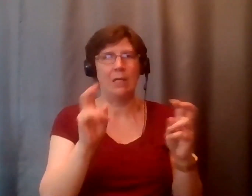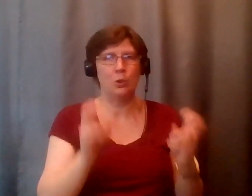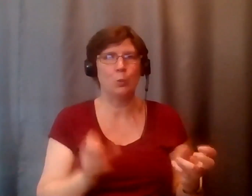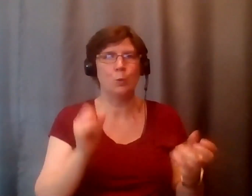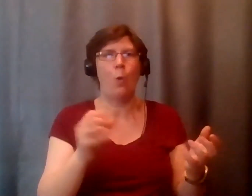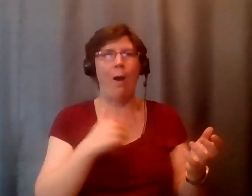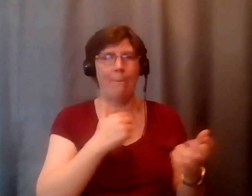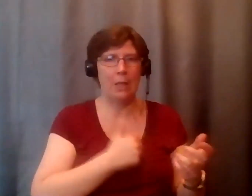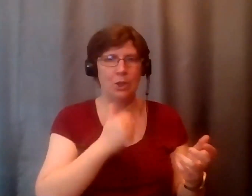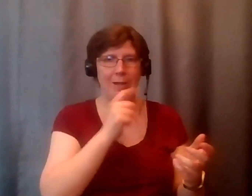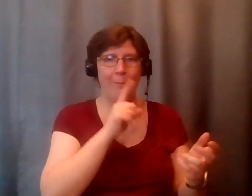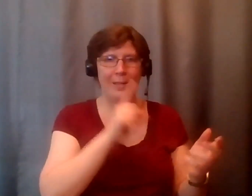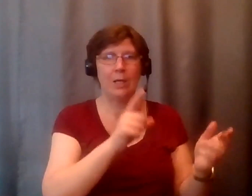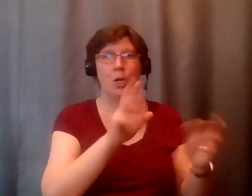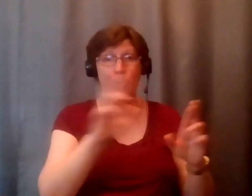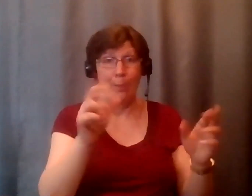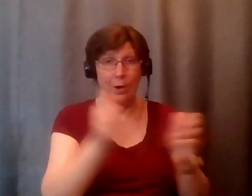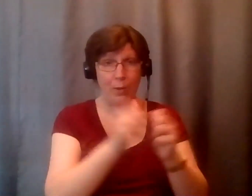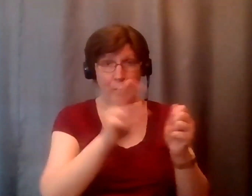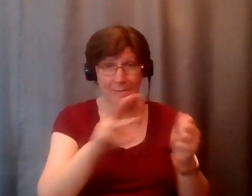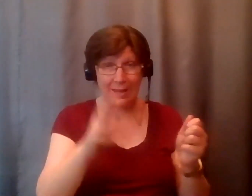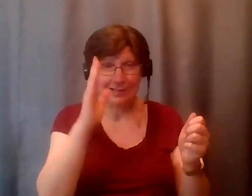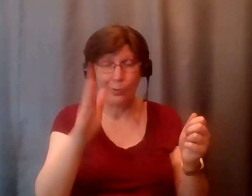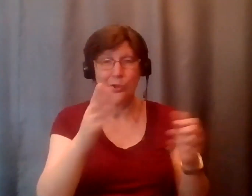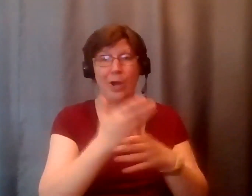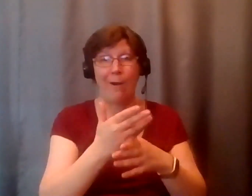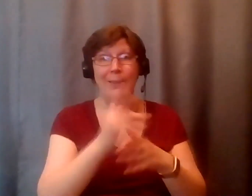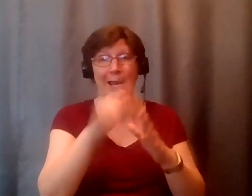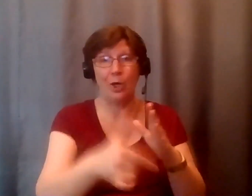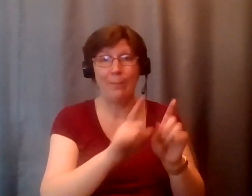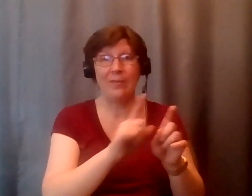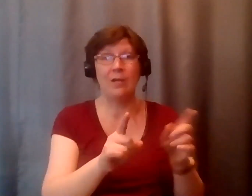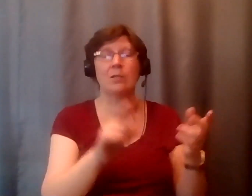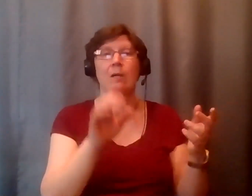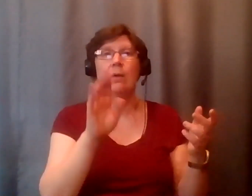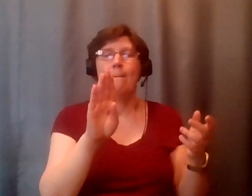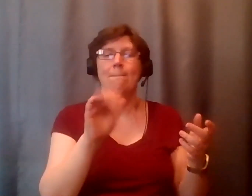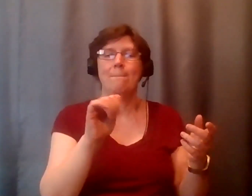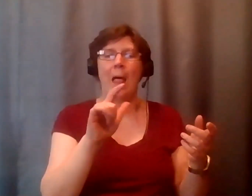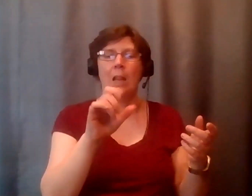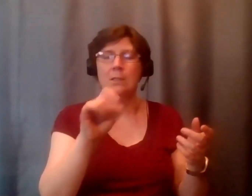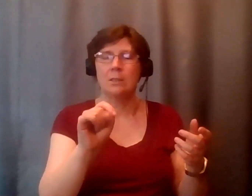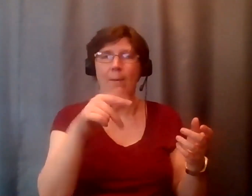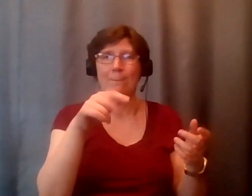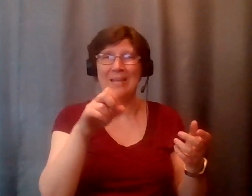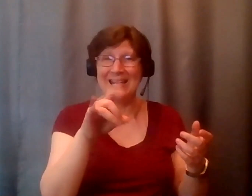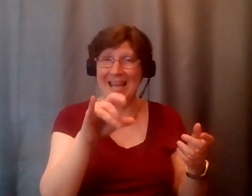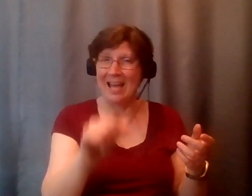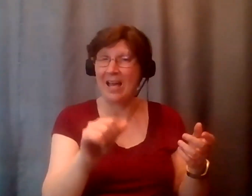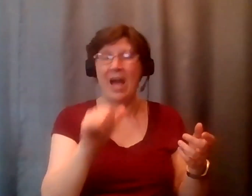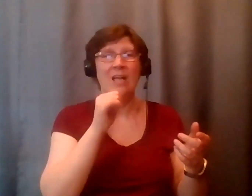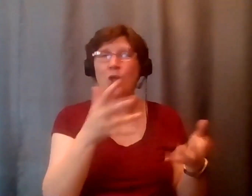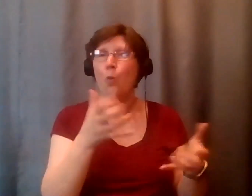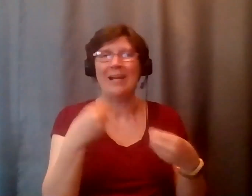for not being prepared with those websites, and maybe we could share them afterwards. But there's a couple, there's like Ballotspedia, I think is one of them, but I don't want to give you a wrong one.